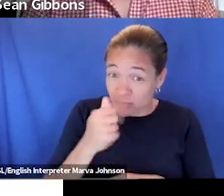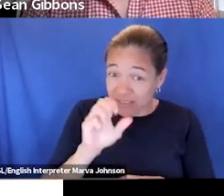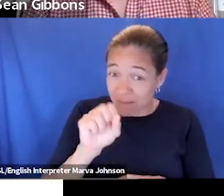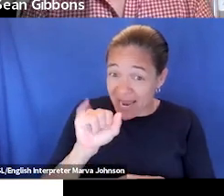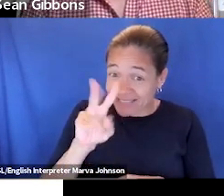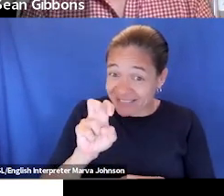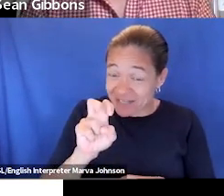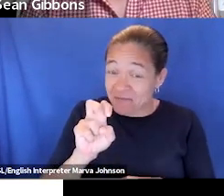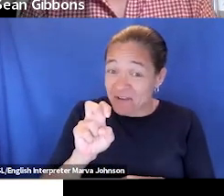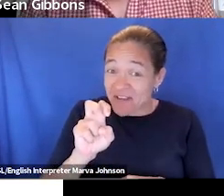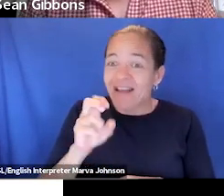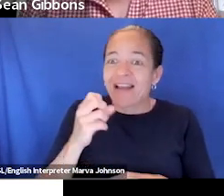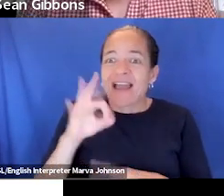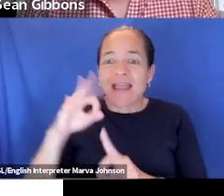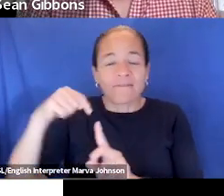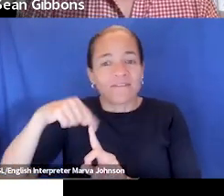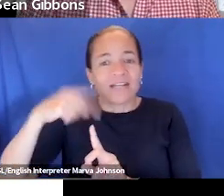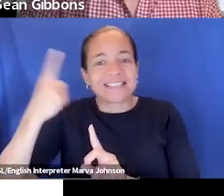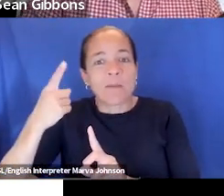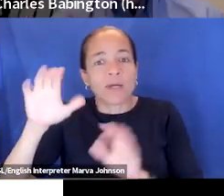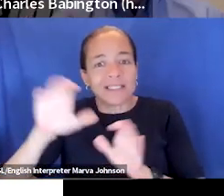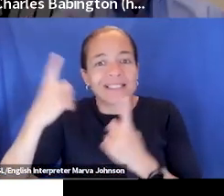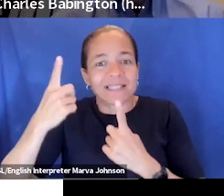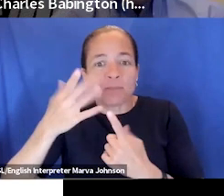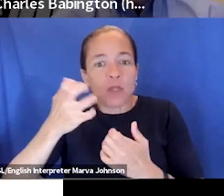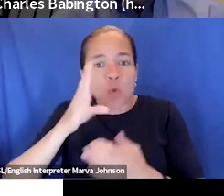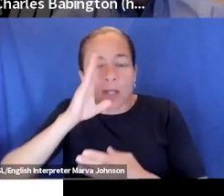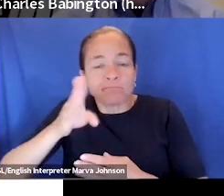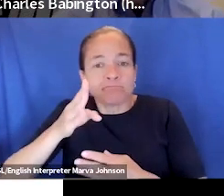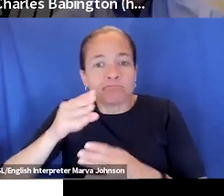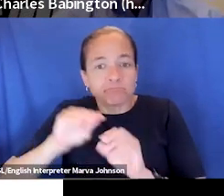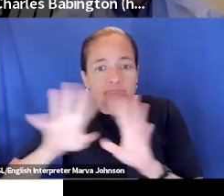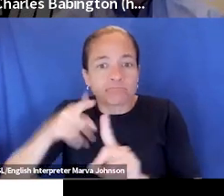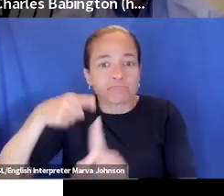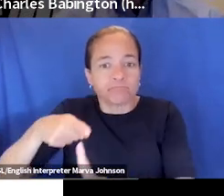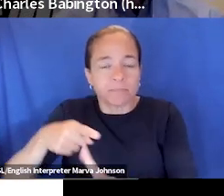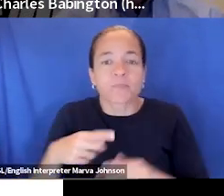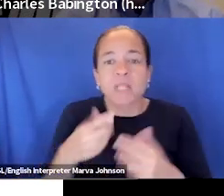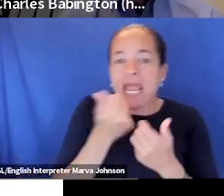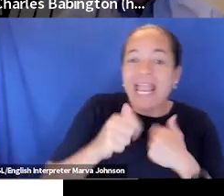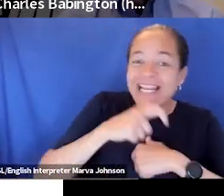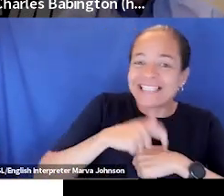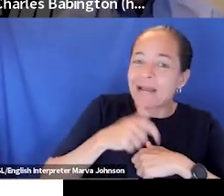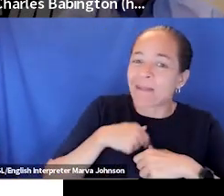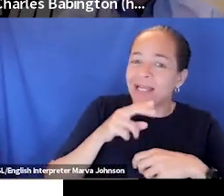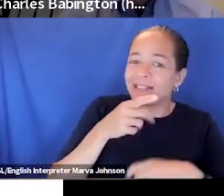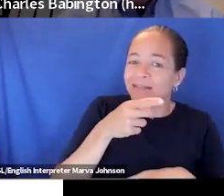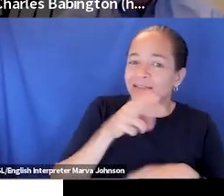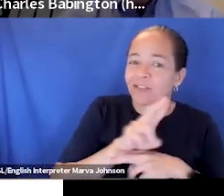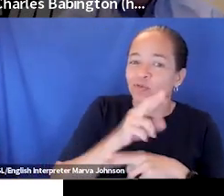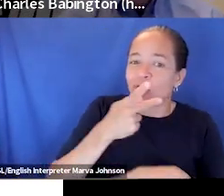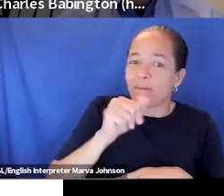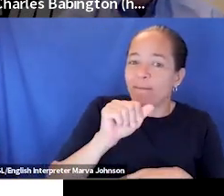reporting someone did something they shouldn't have done? Anytime I see passive voice like that, you can tell it's being used as an